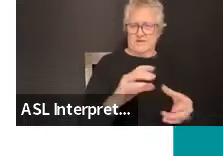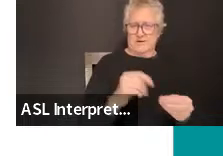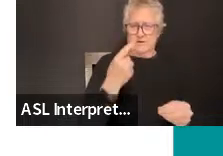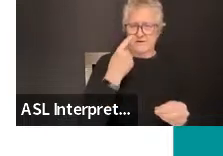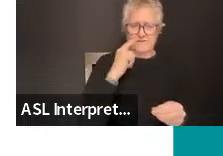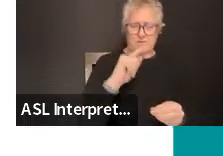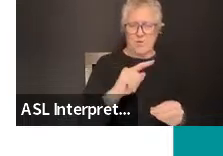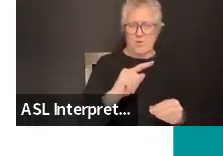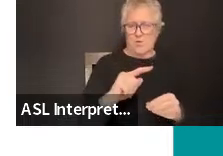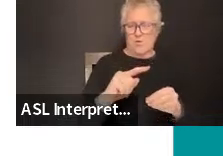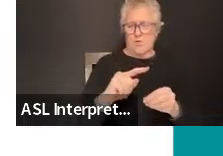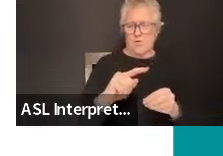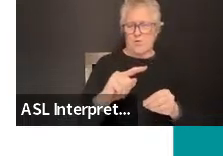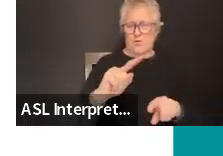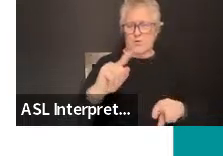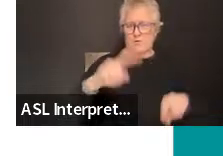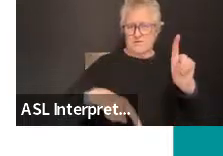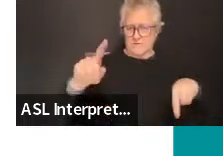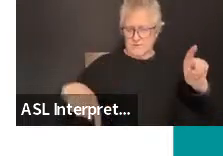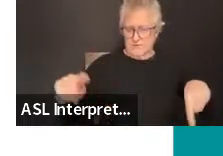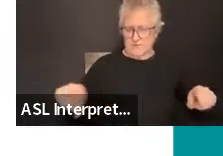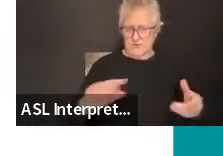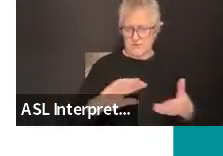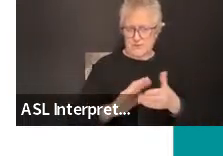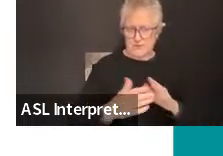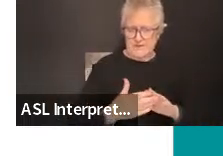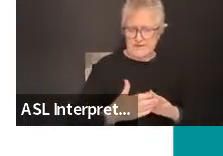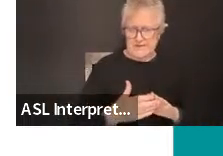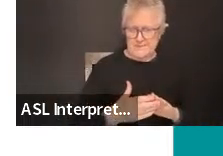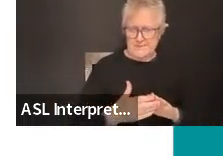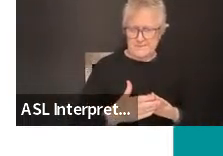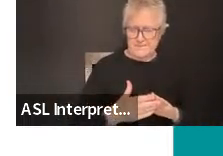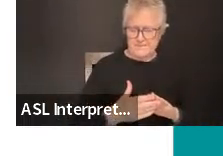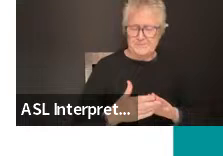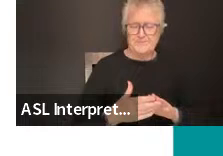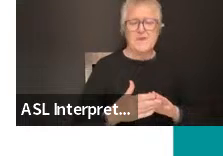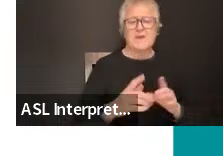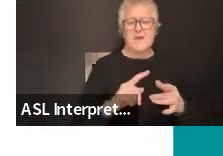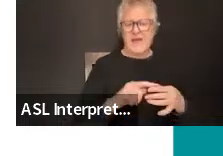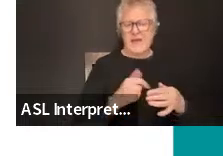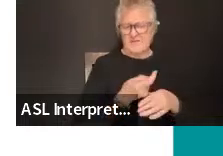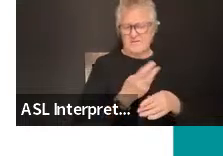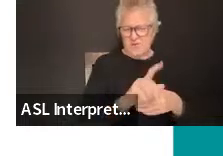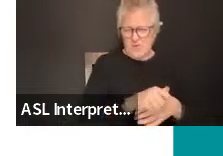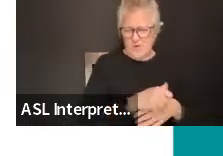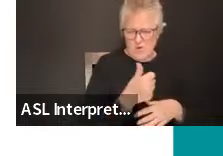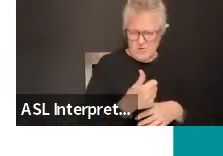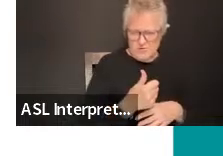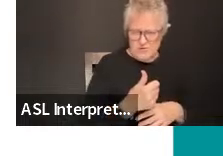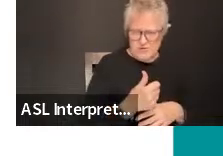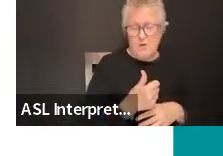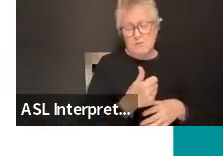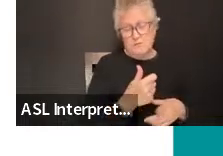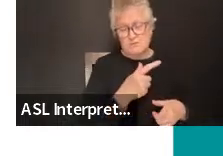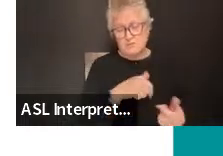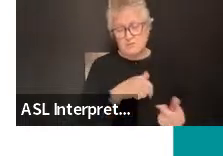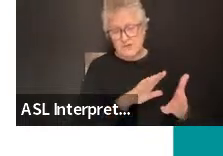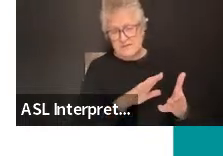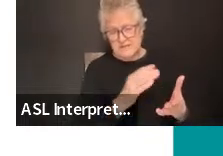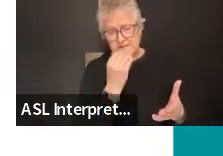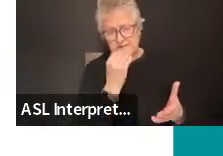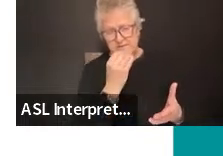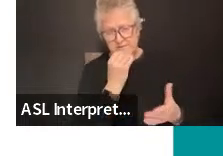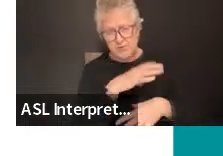connections. Under the category of community benefits, we heard you all would like to align